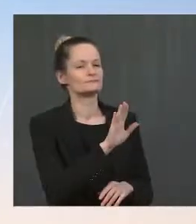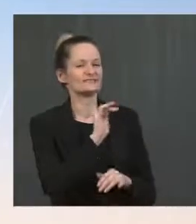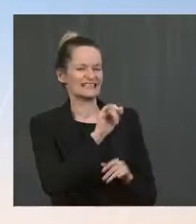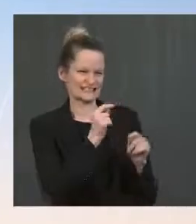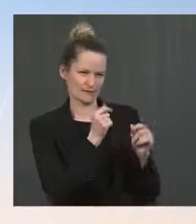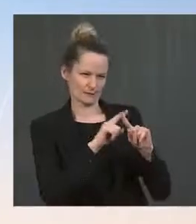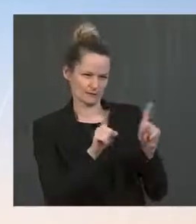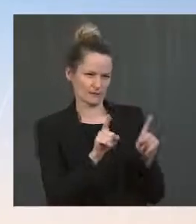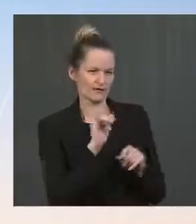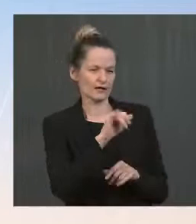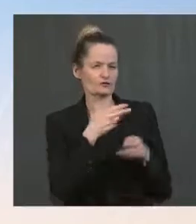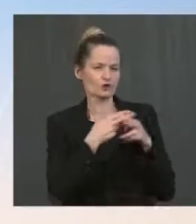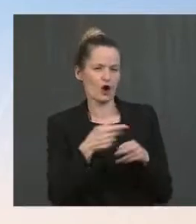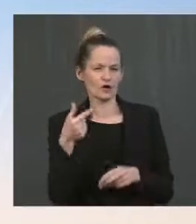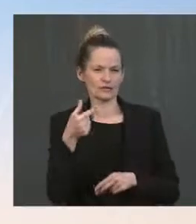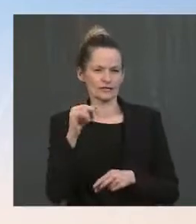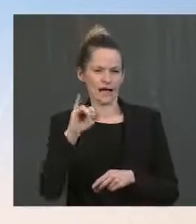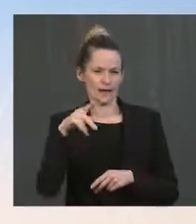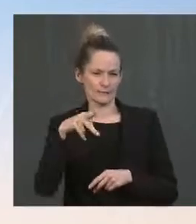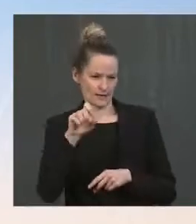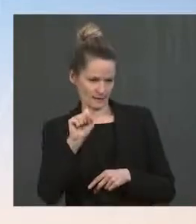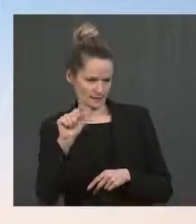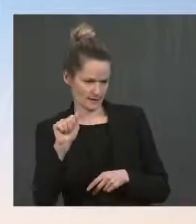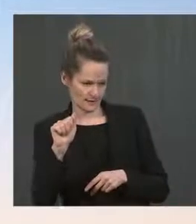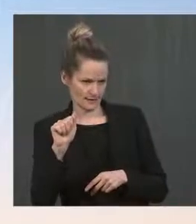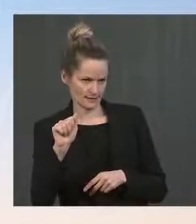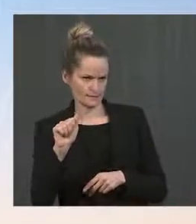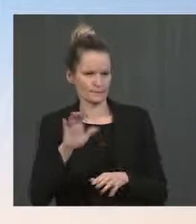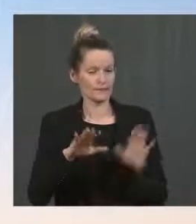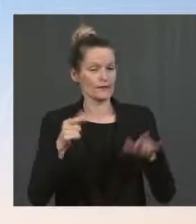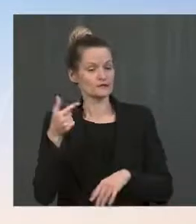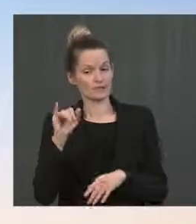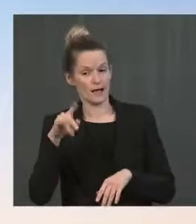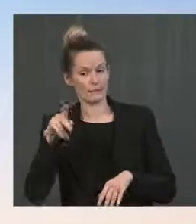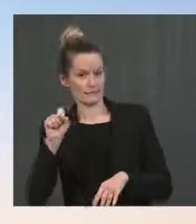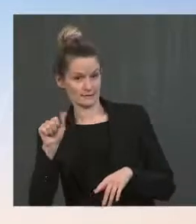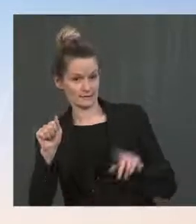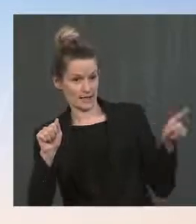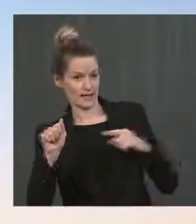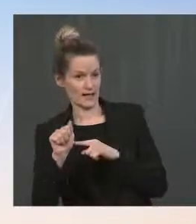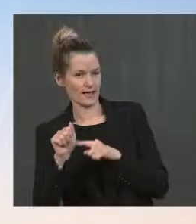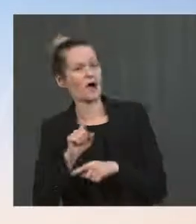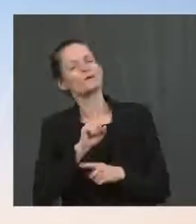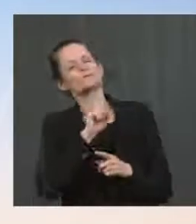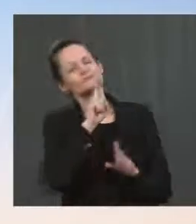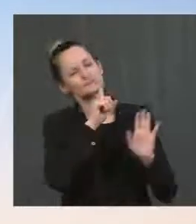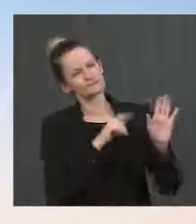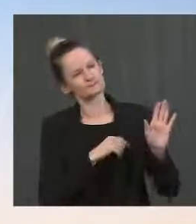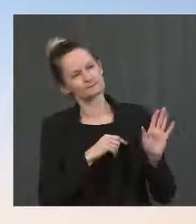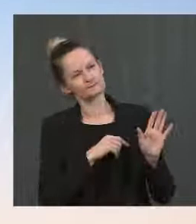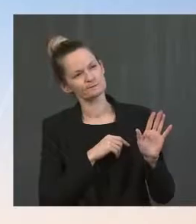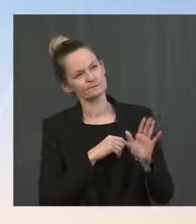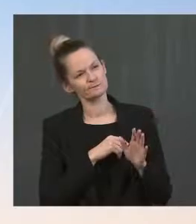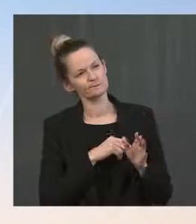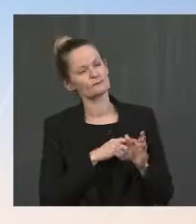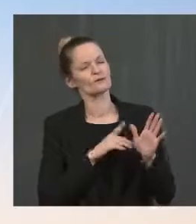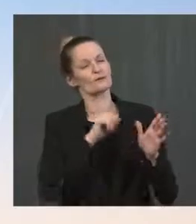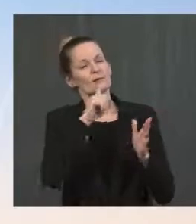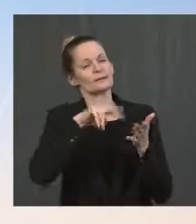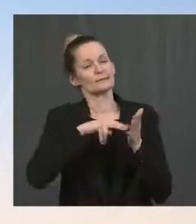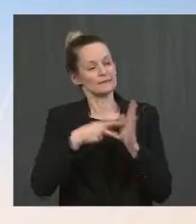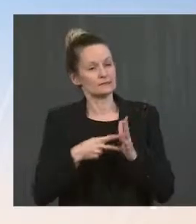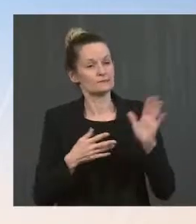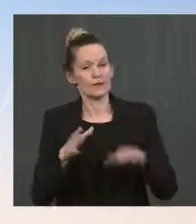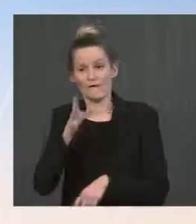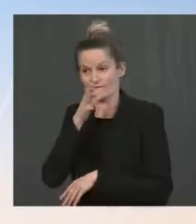at grading grain and things of that nature, okay? It's not really into the packers and stockyards area. What farmers really want us to do is what we